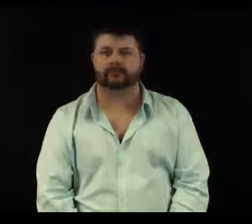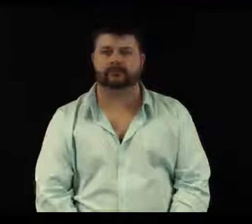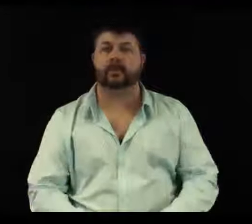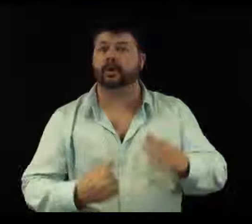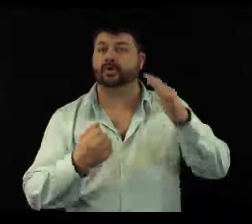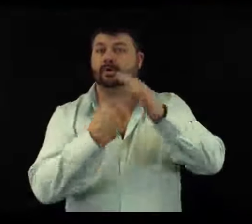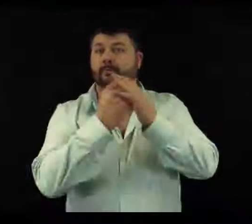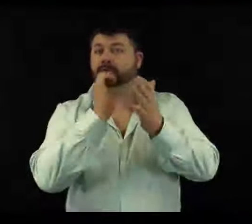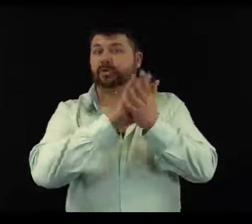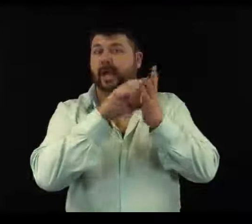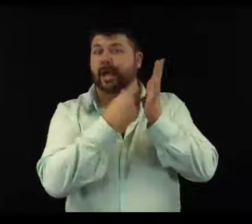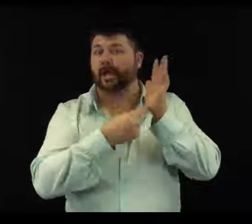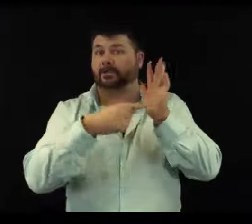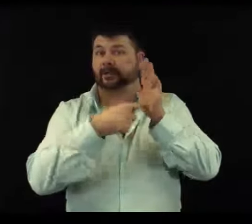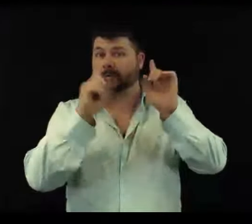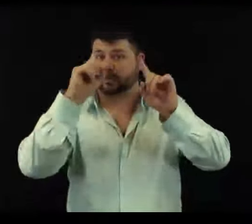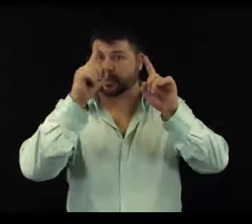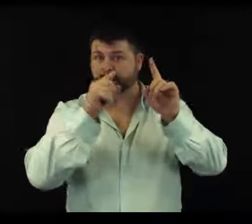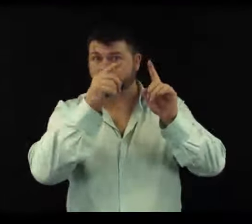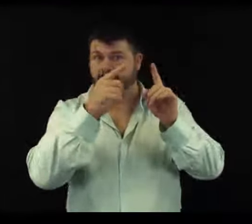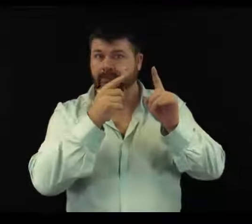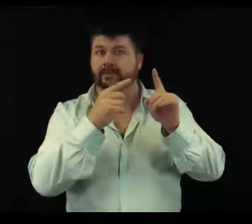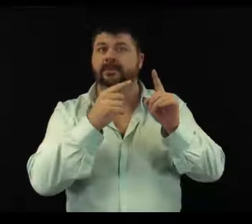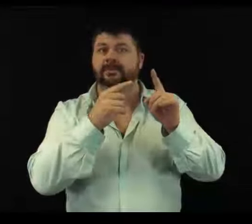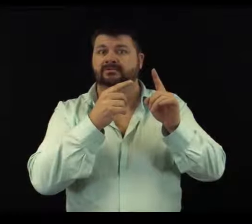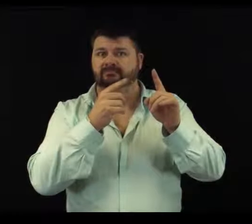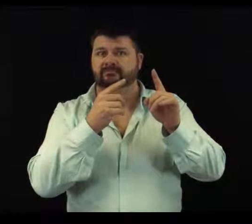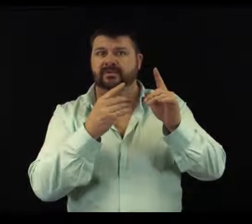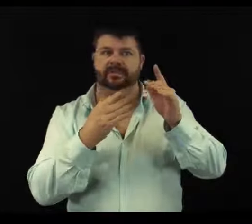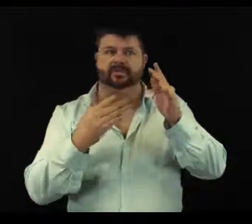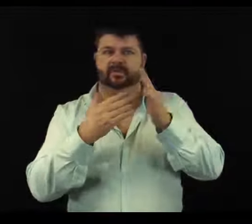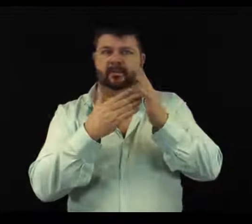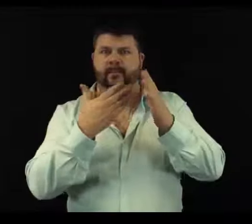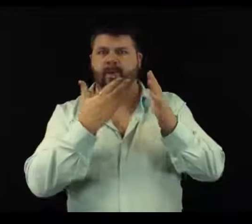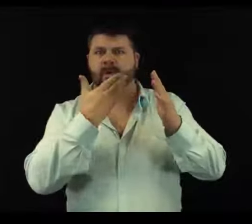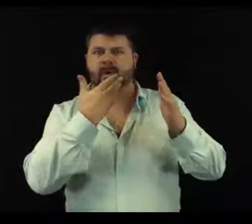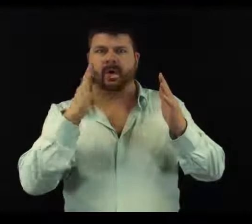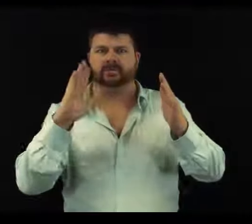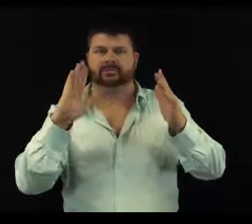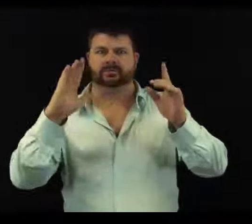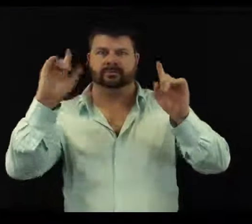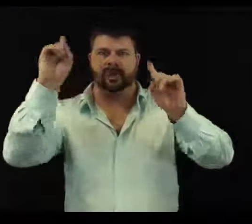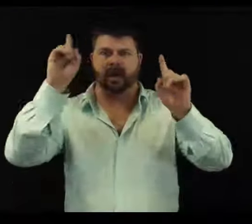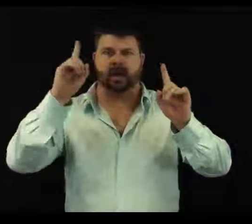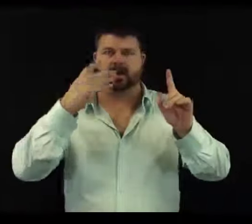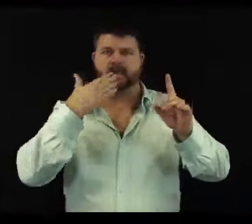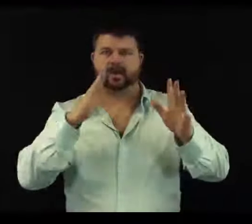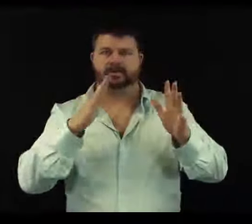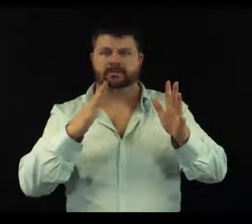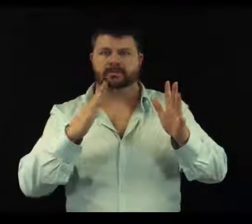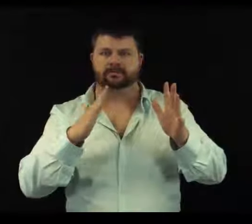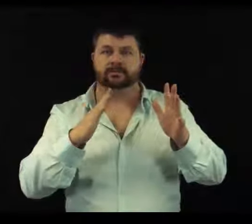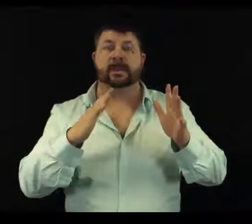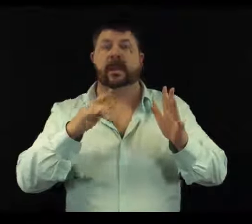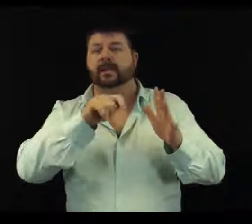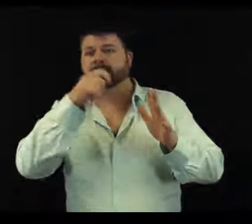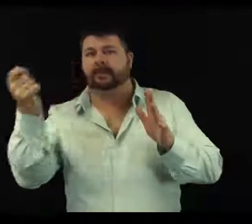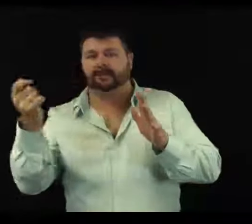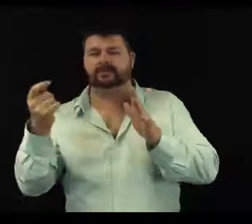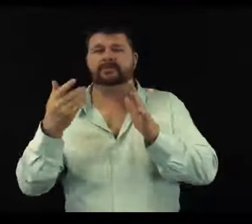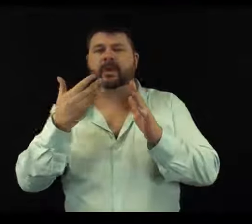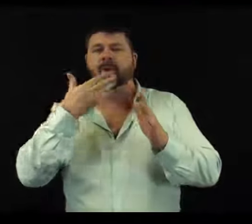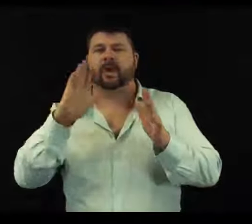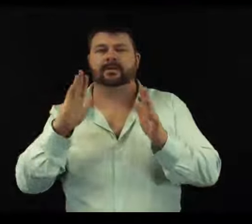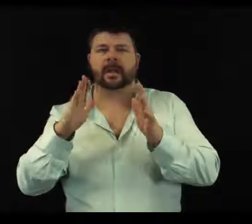top songs and albums as downloaded by other iTunes users. Top songs are listed on the left, albums on the